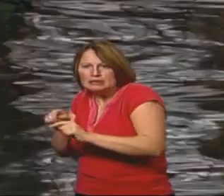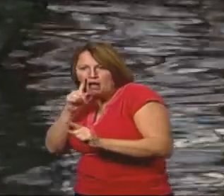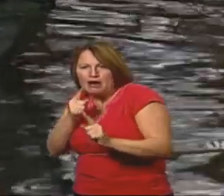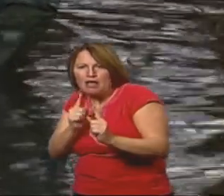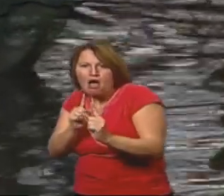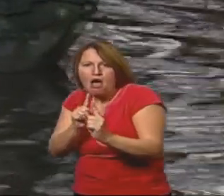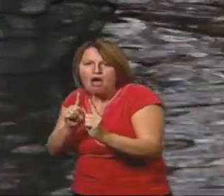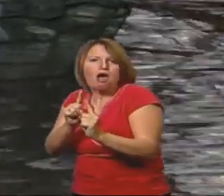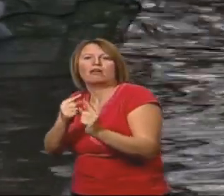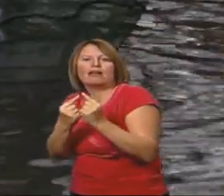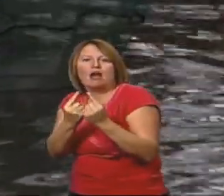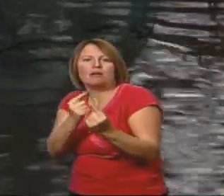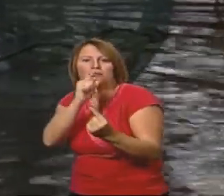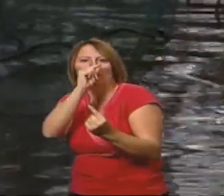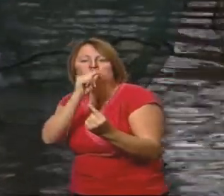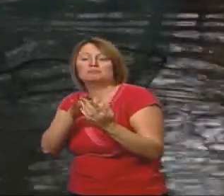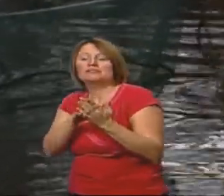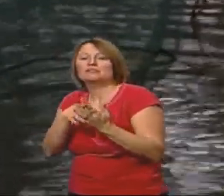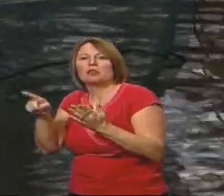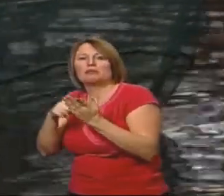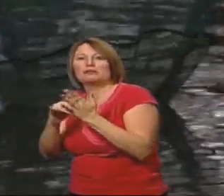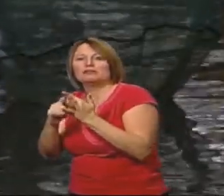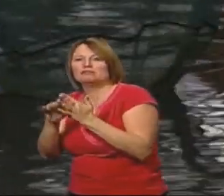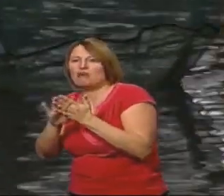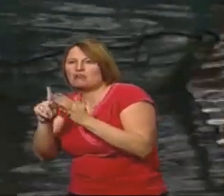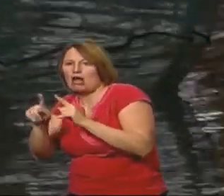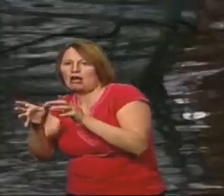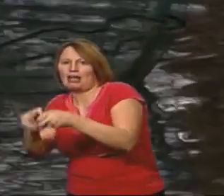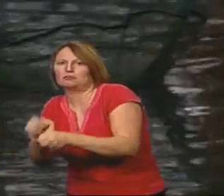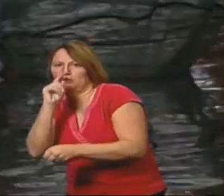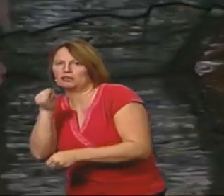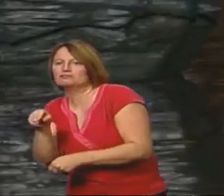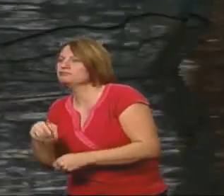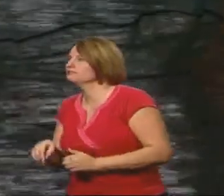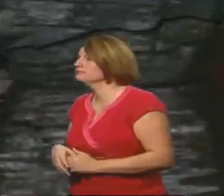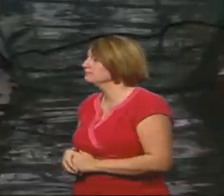and manages to get the boat into a position where Louise can easily catch the gull.